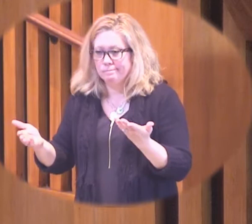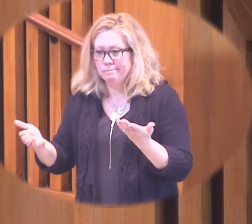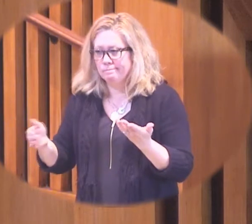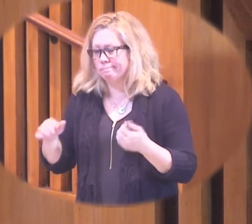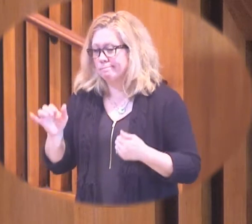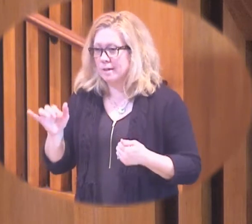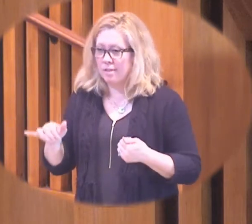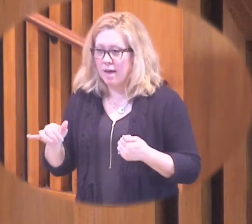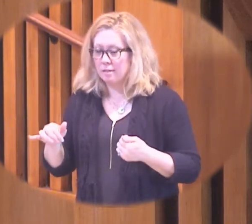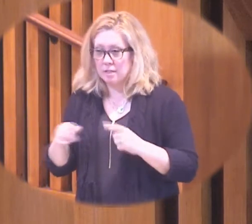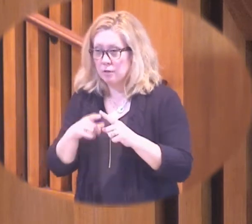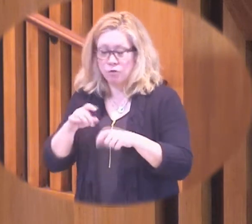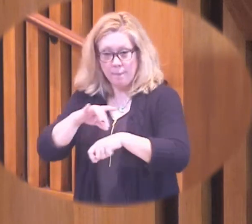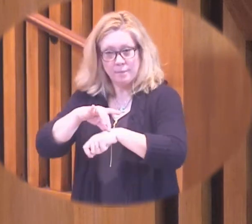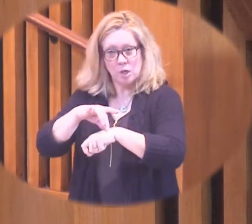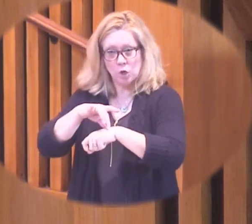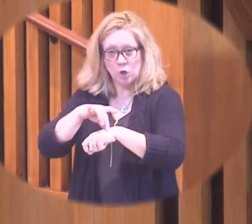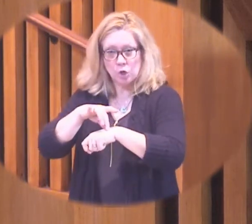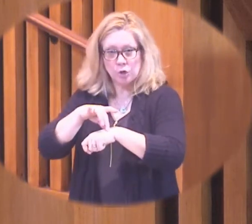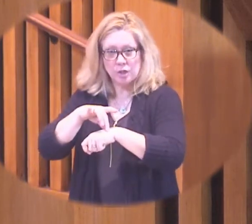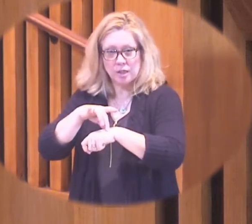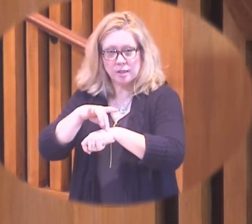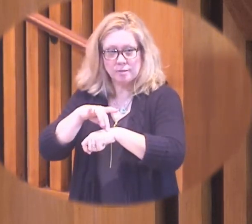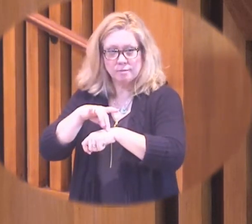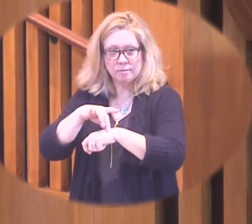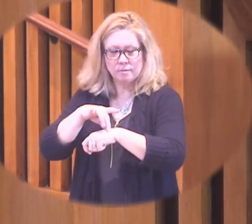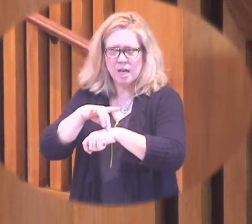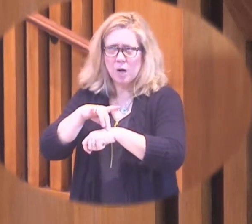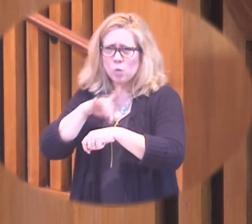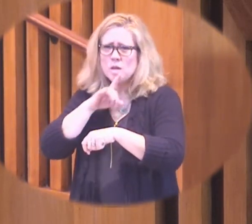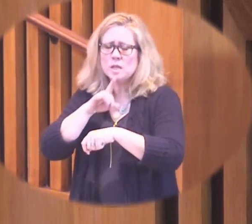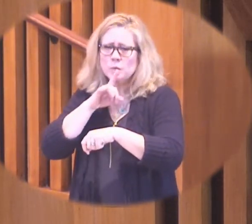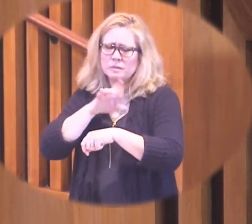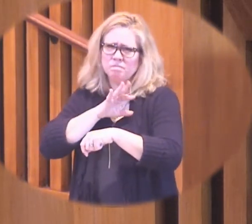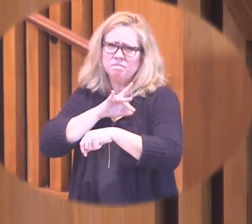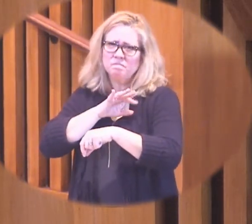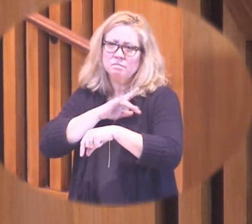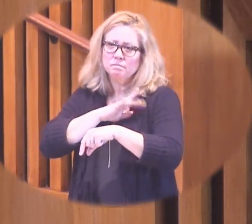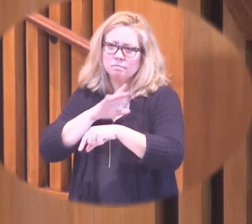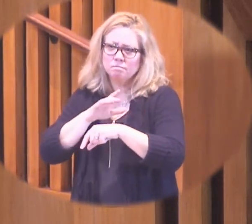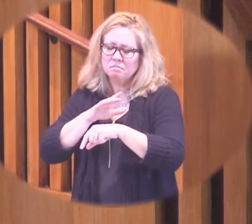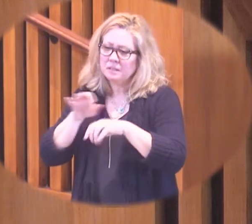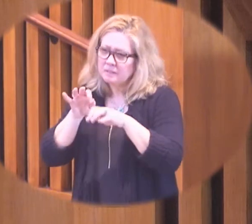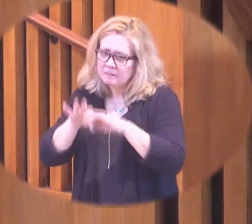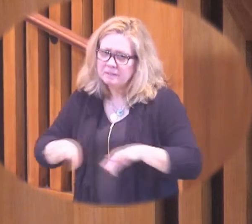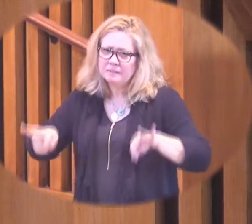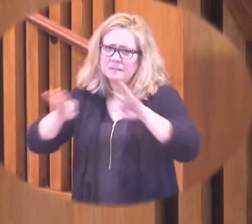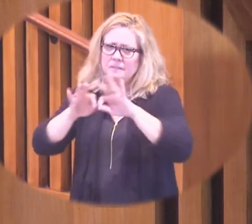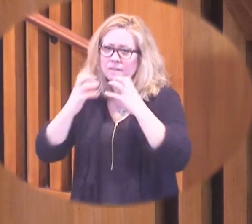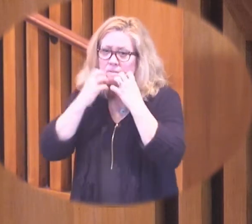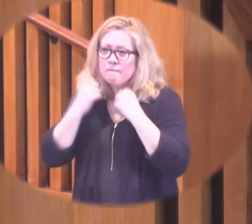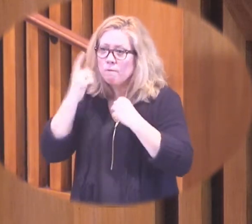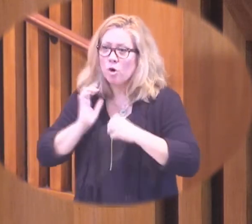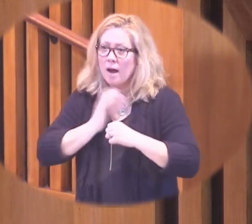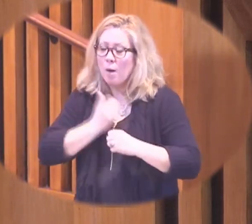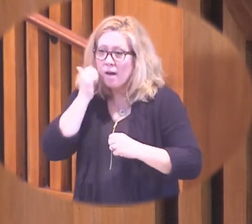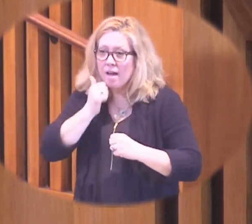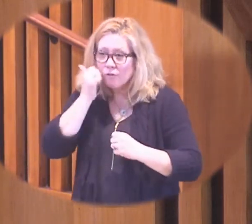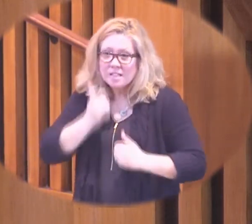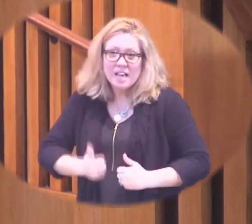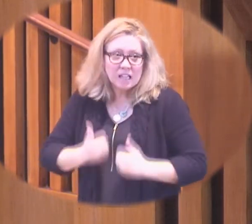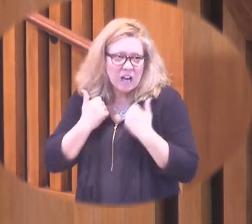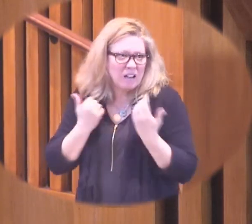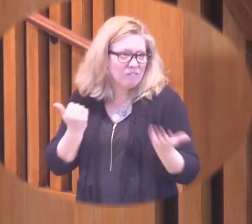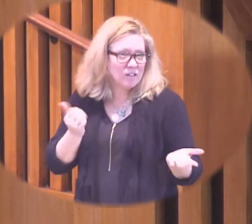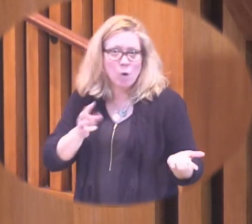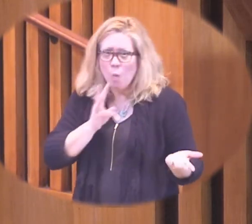that comes from this earth and is so important in our everyday lives is the element of